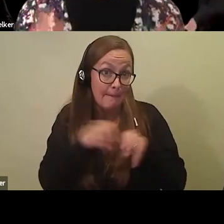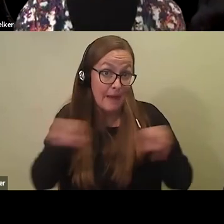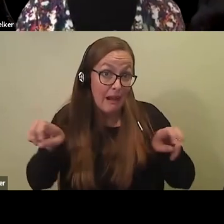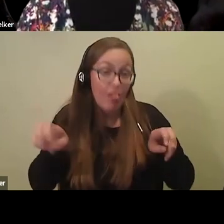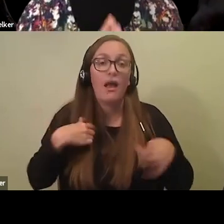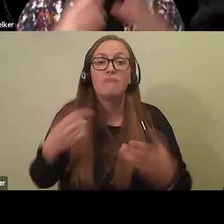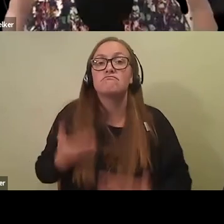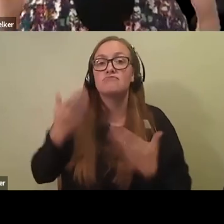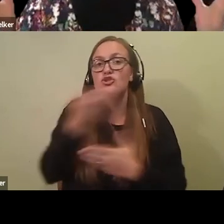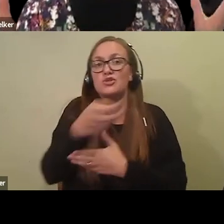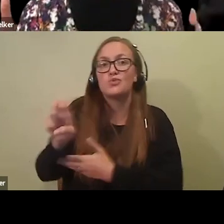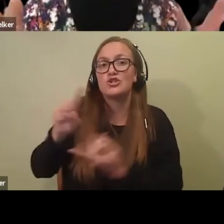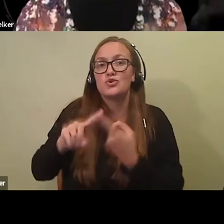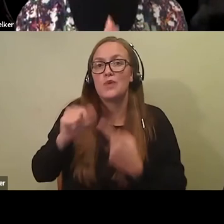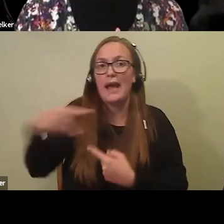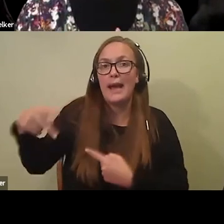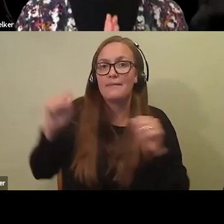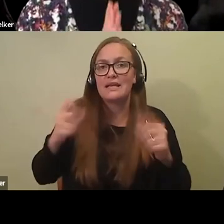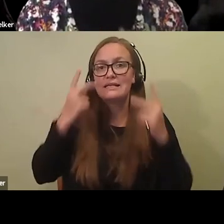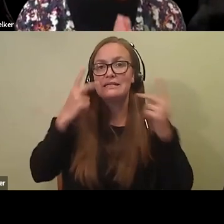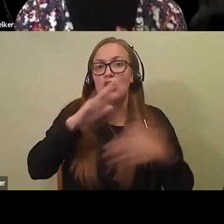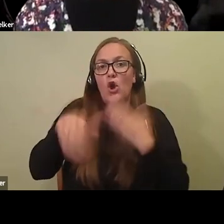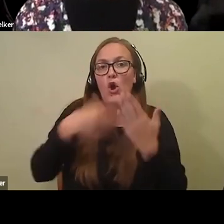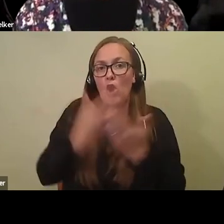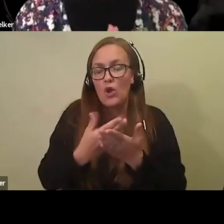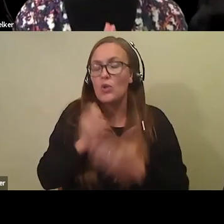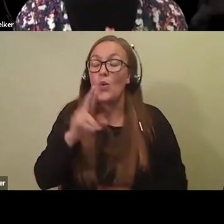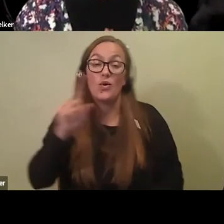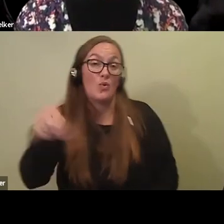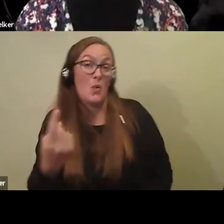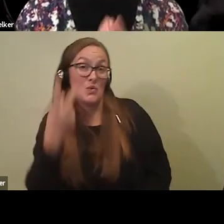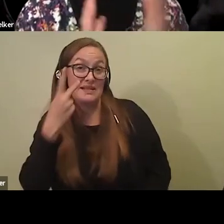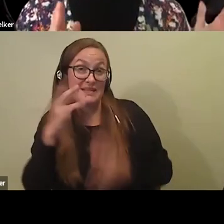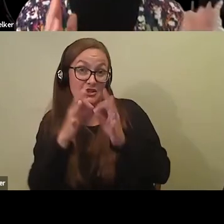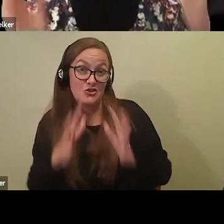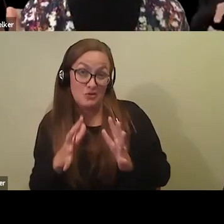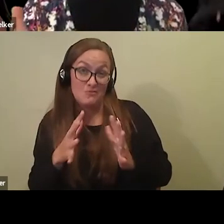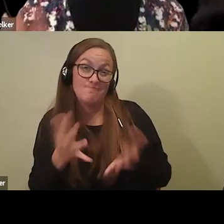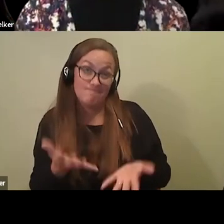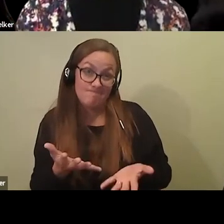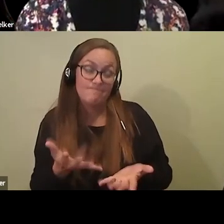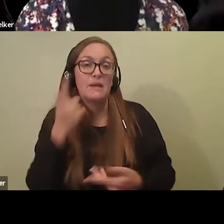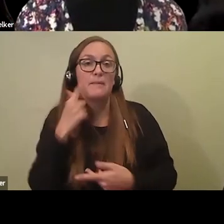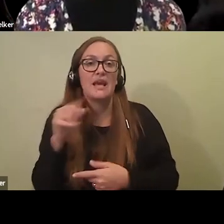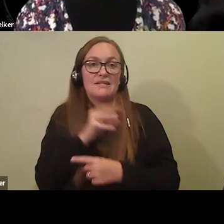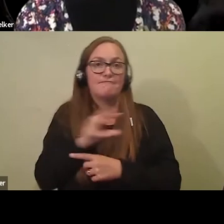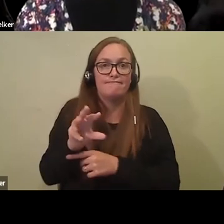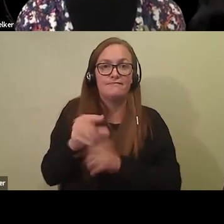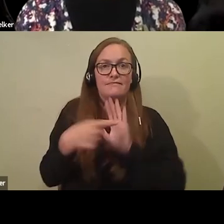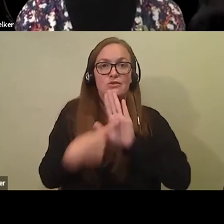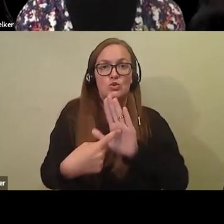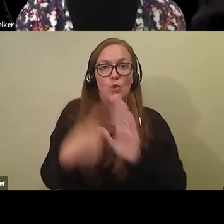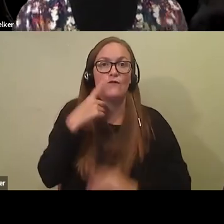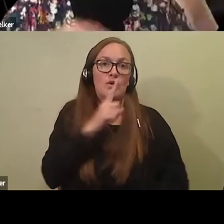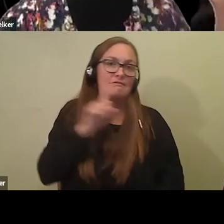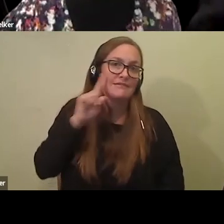app to make sure you can view everyone. Otherwise, you will only be able to see the interpreter, who is spotlighted for our deaf and hard of hearing